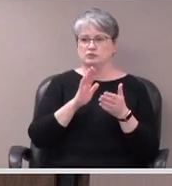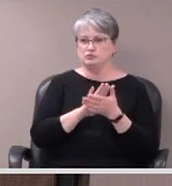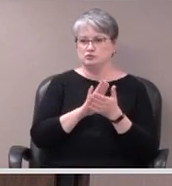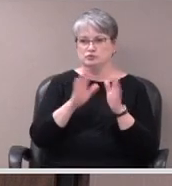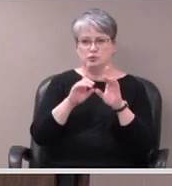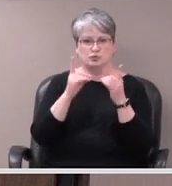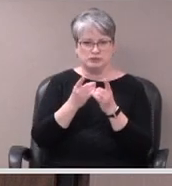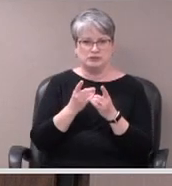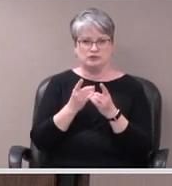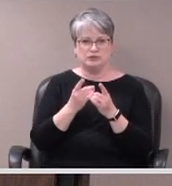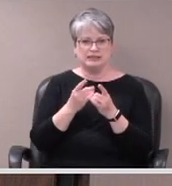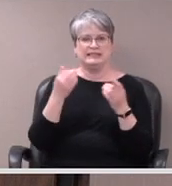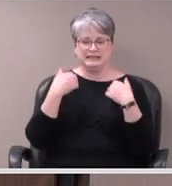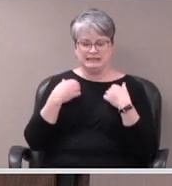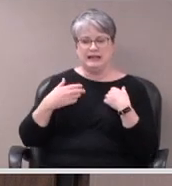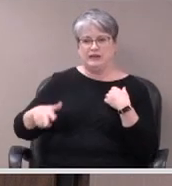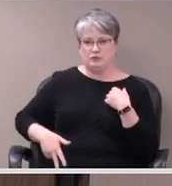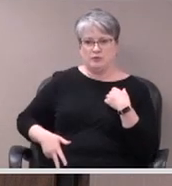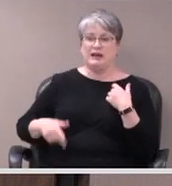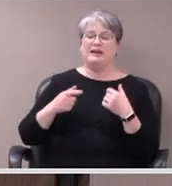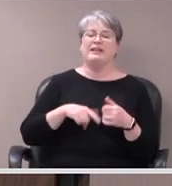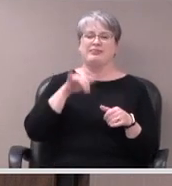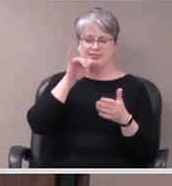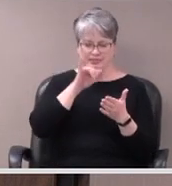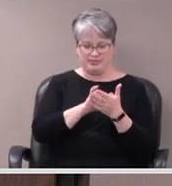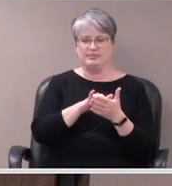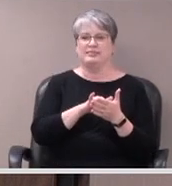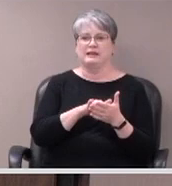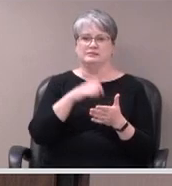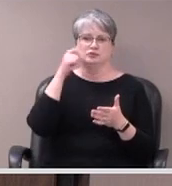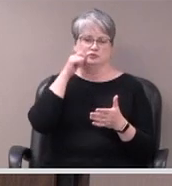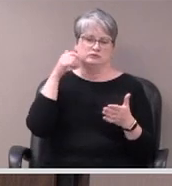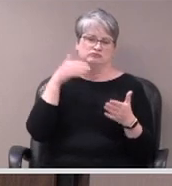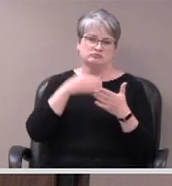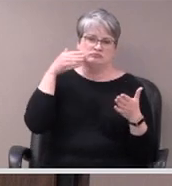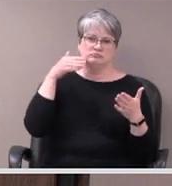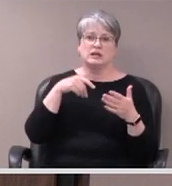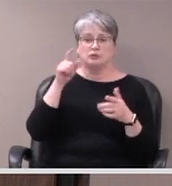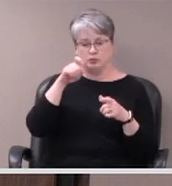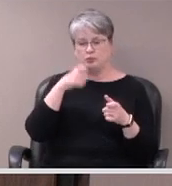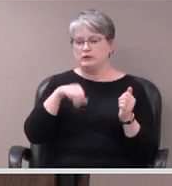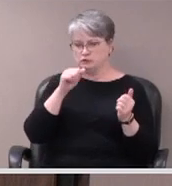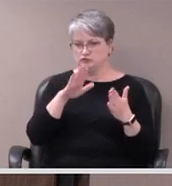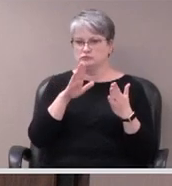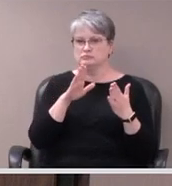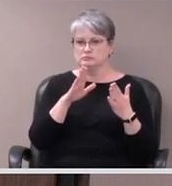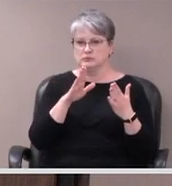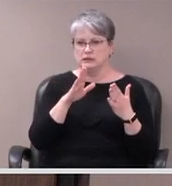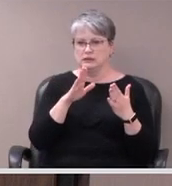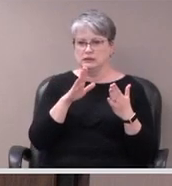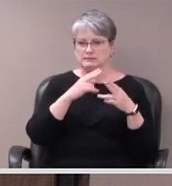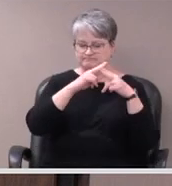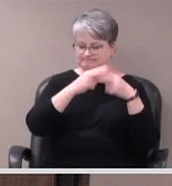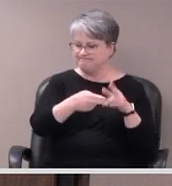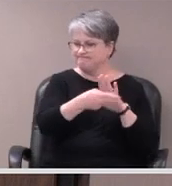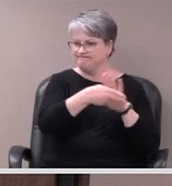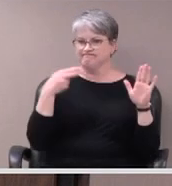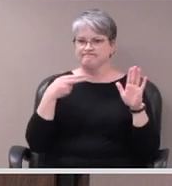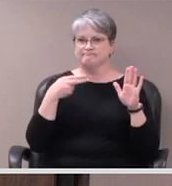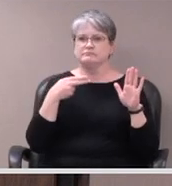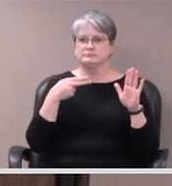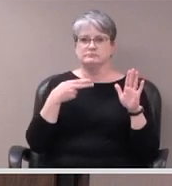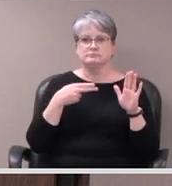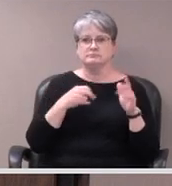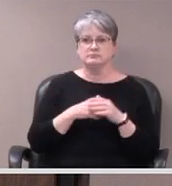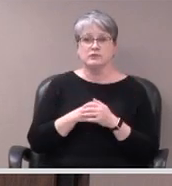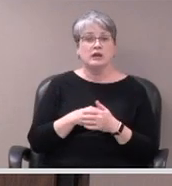not have. That is racism. And we need to address that and call it for what it is. And so I'm